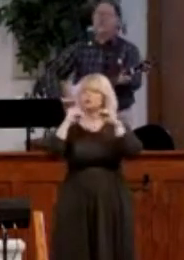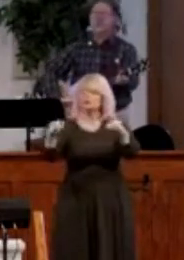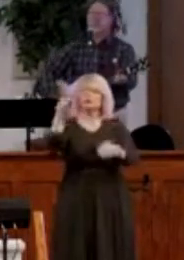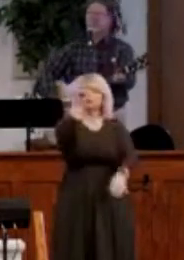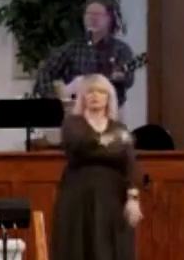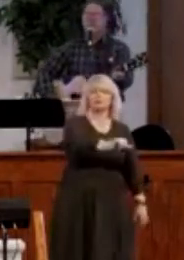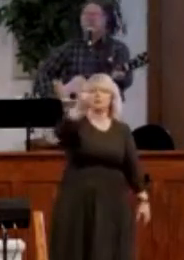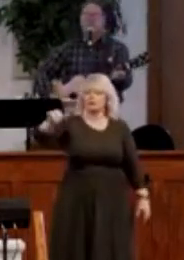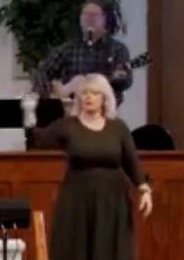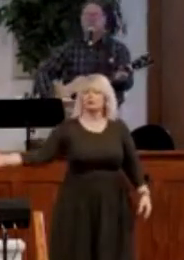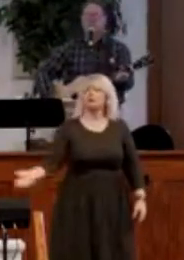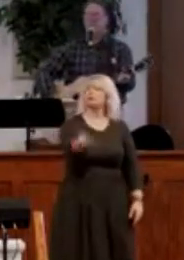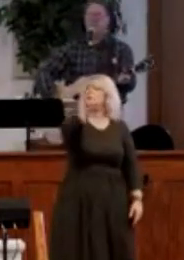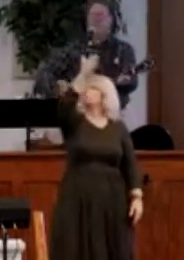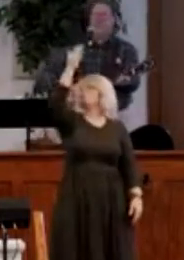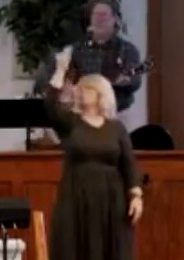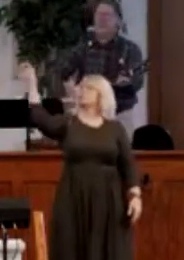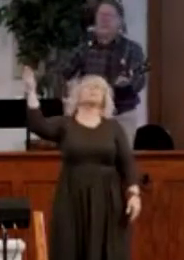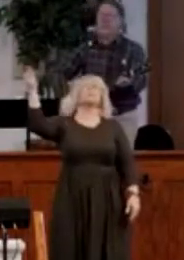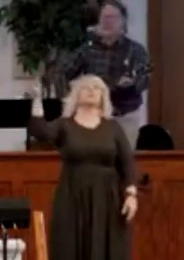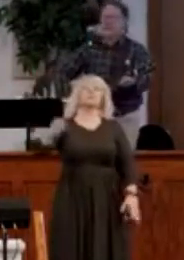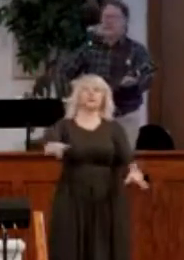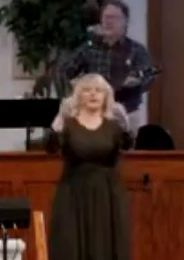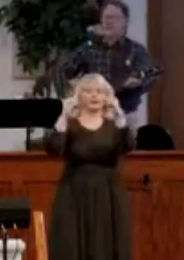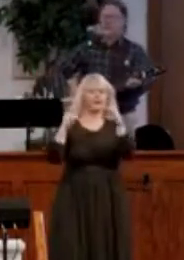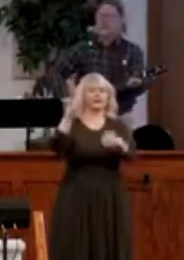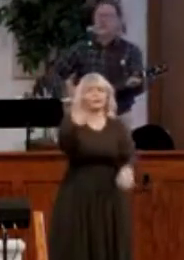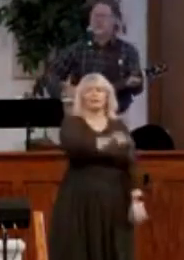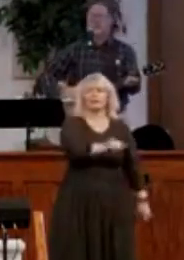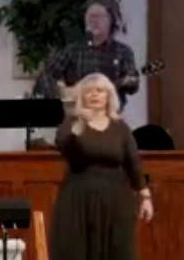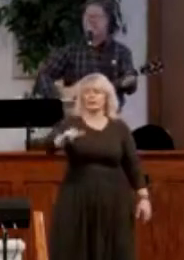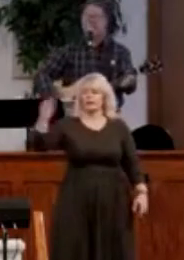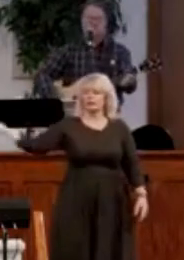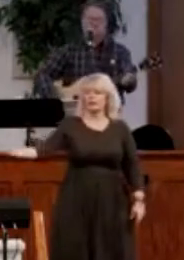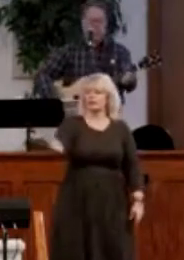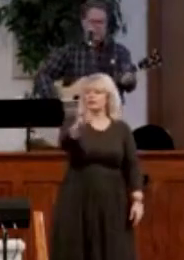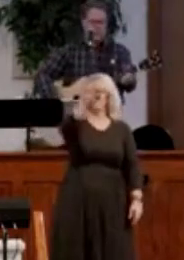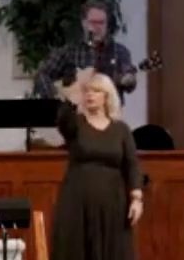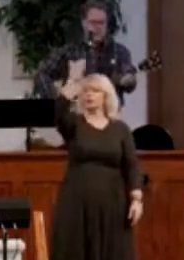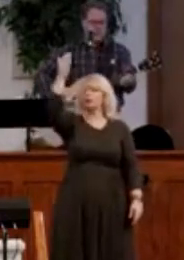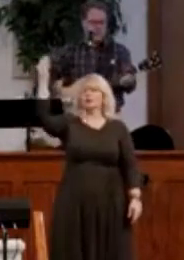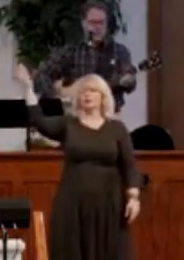no one like you, none like you.